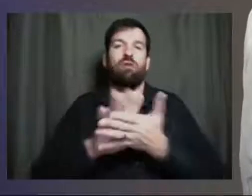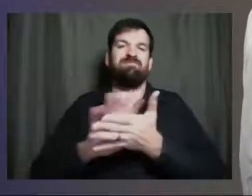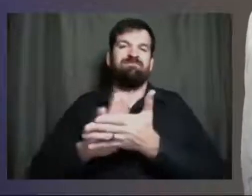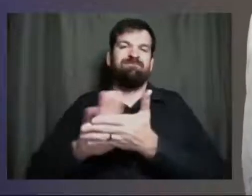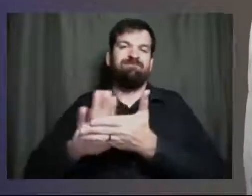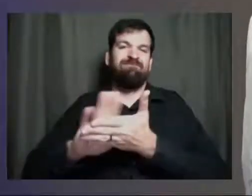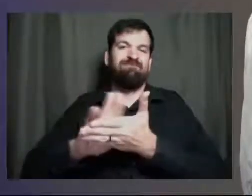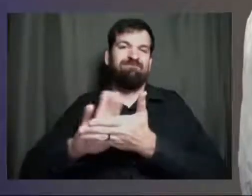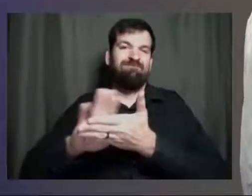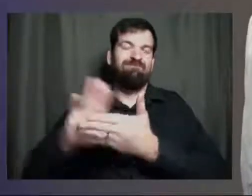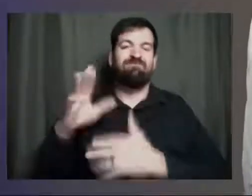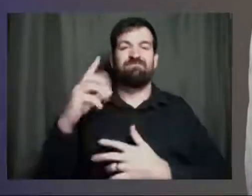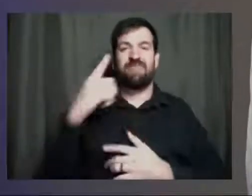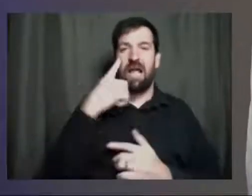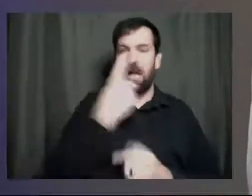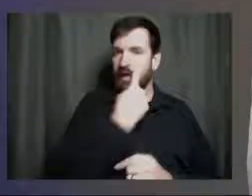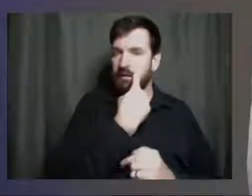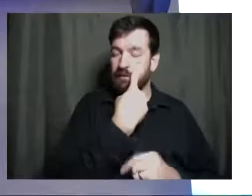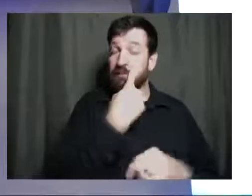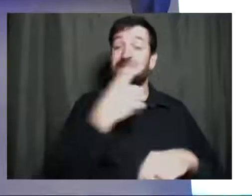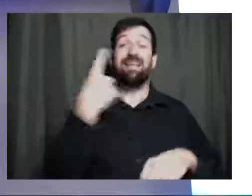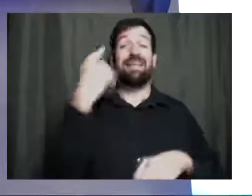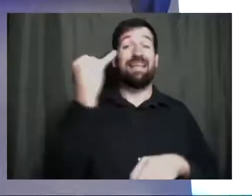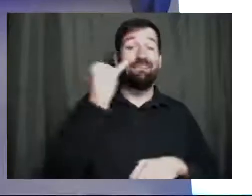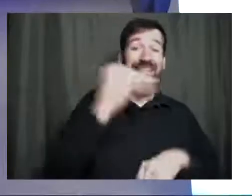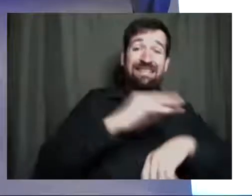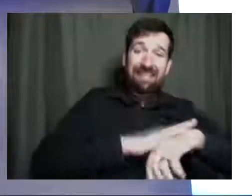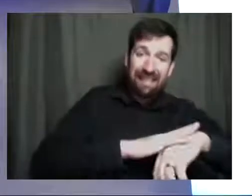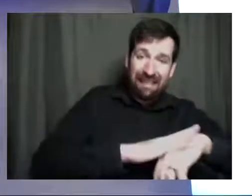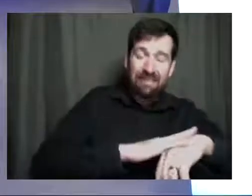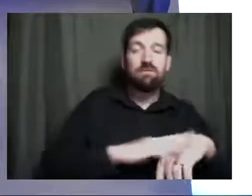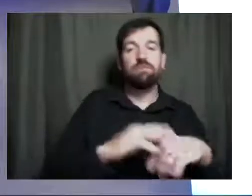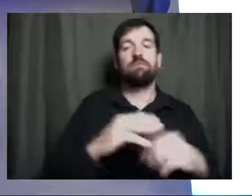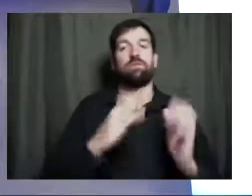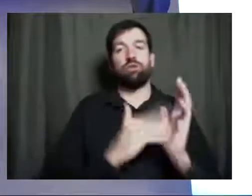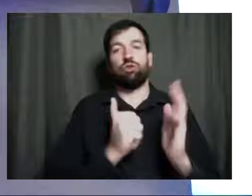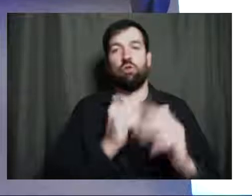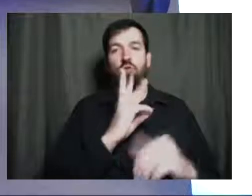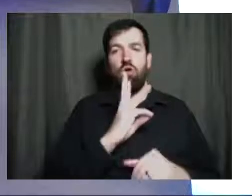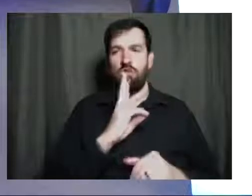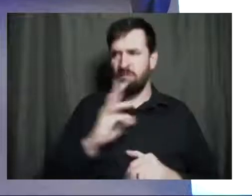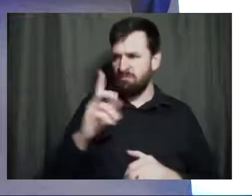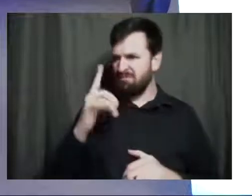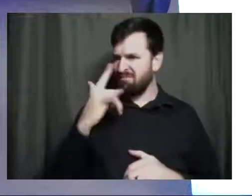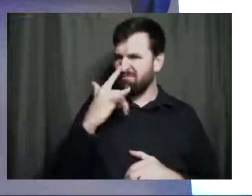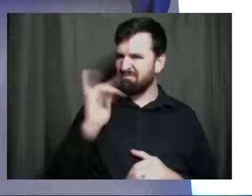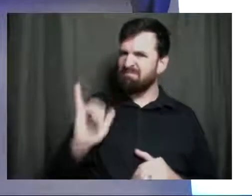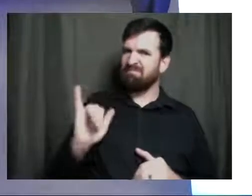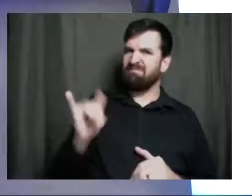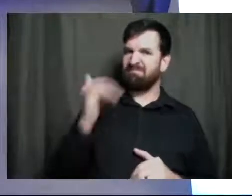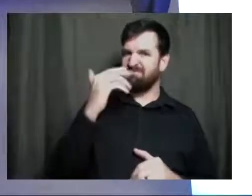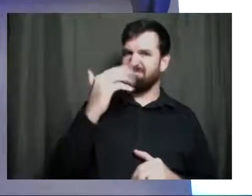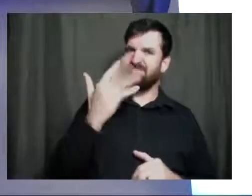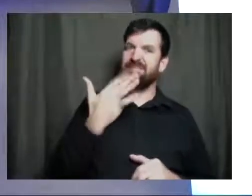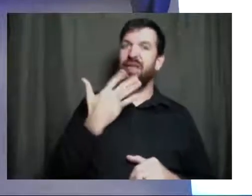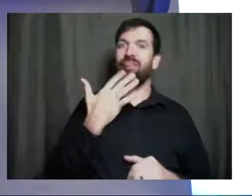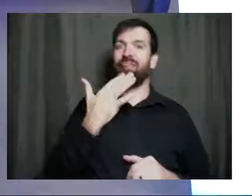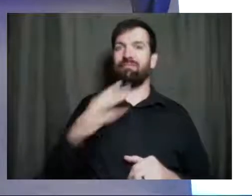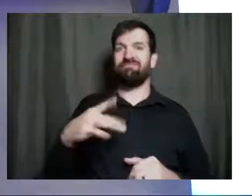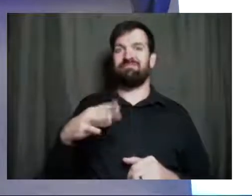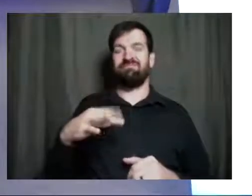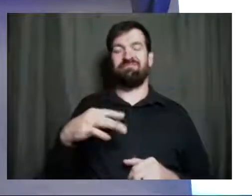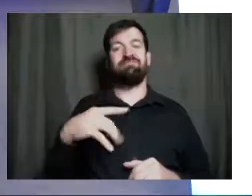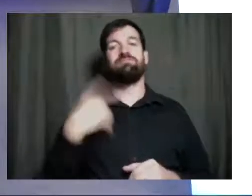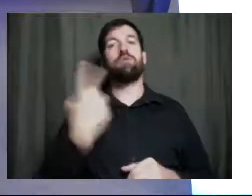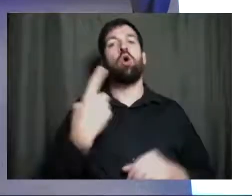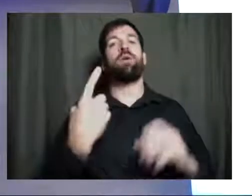and use soap and water for the skin. So glow sticks, who knew? But they do look kind of appealing. They're colorful, and they look like those I always said they look